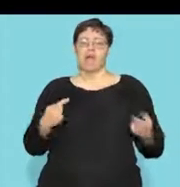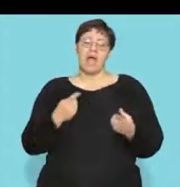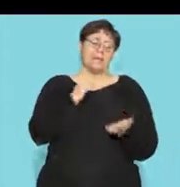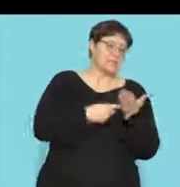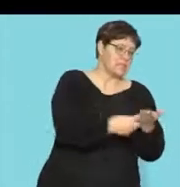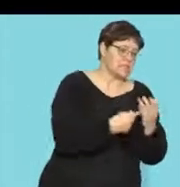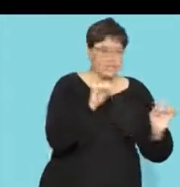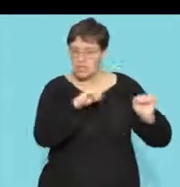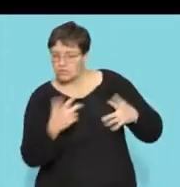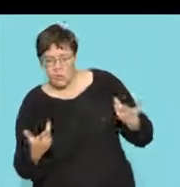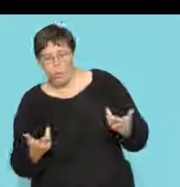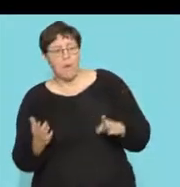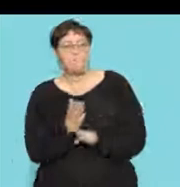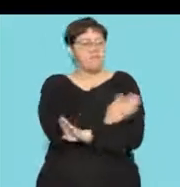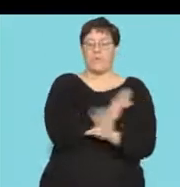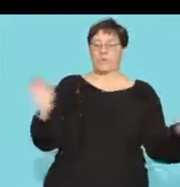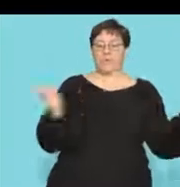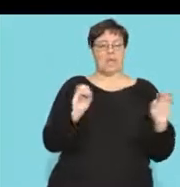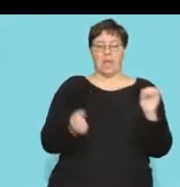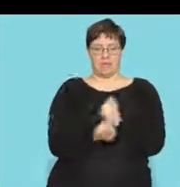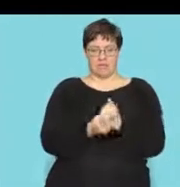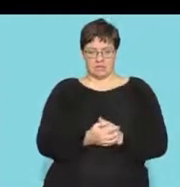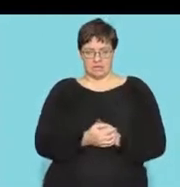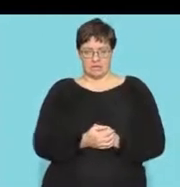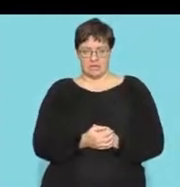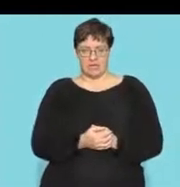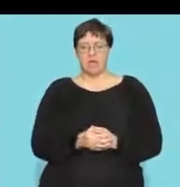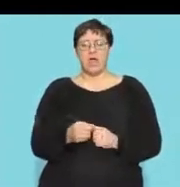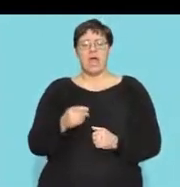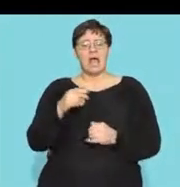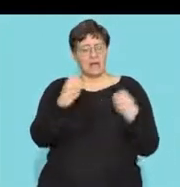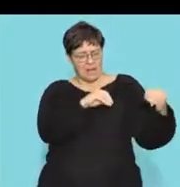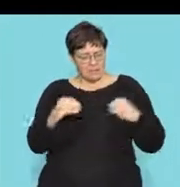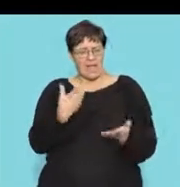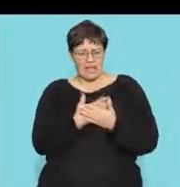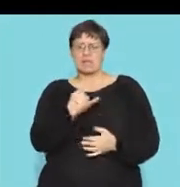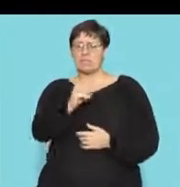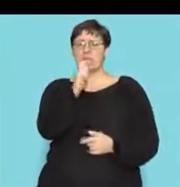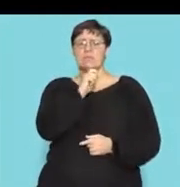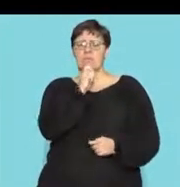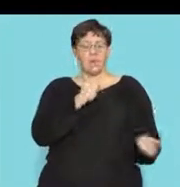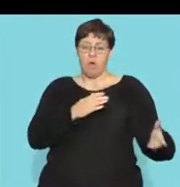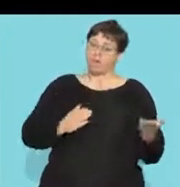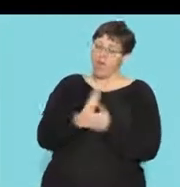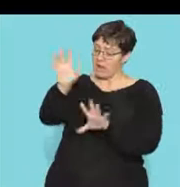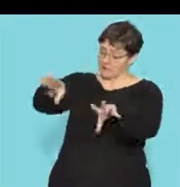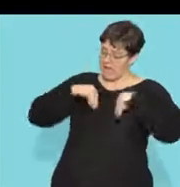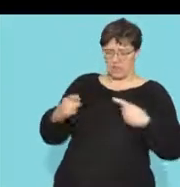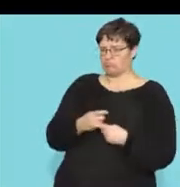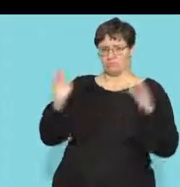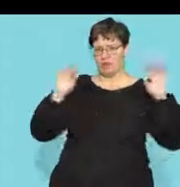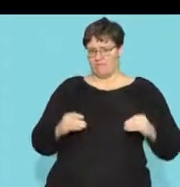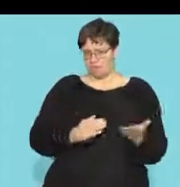the disposal in advance. The asset was still of use to the company, and the partner had no right to take it. So all